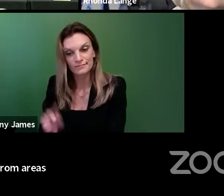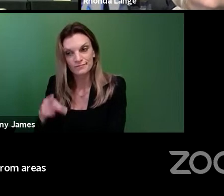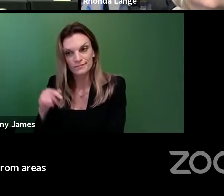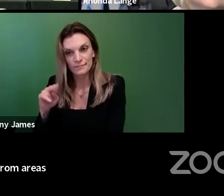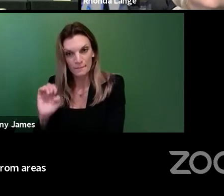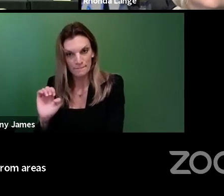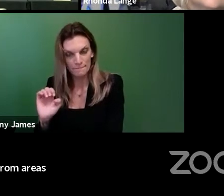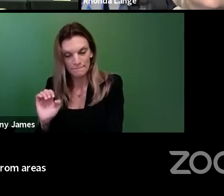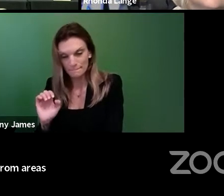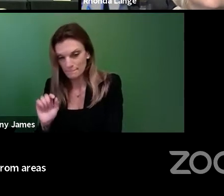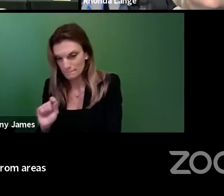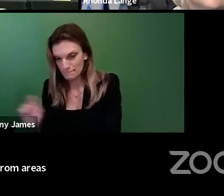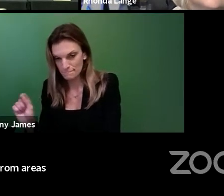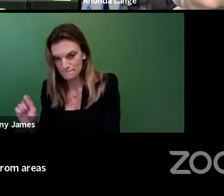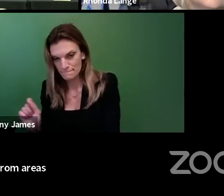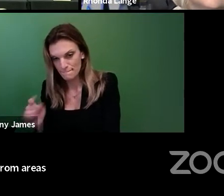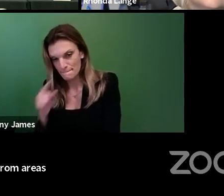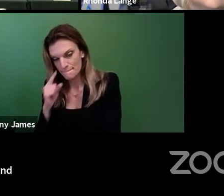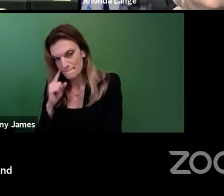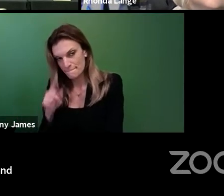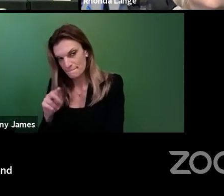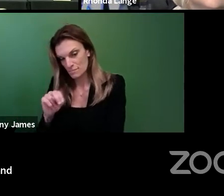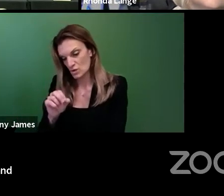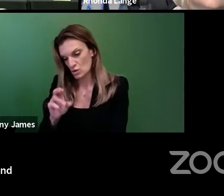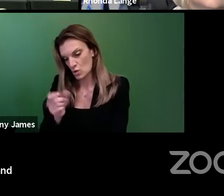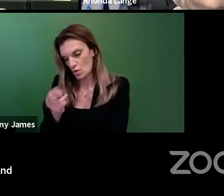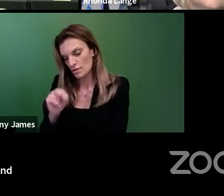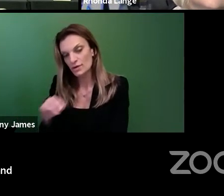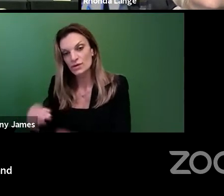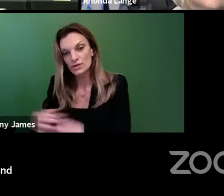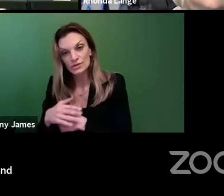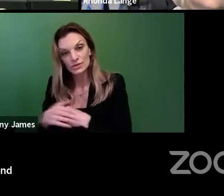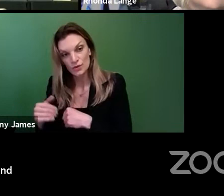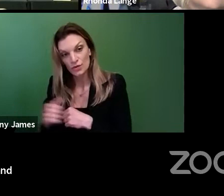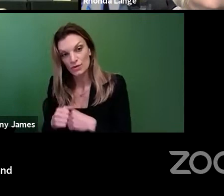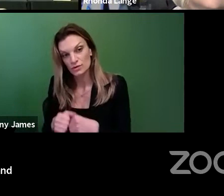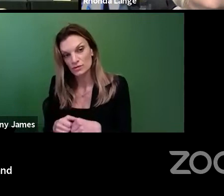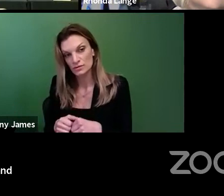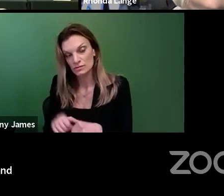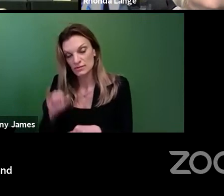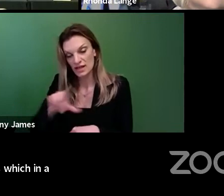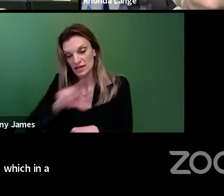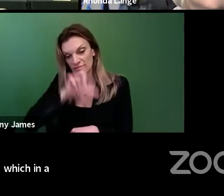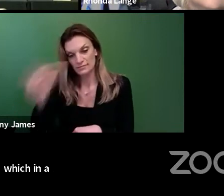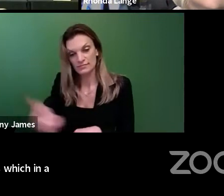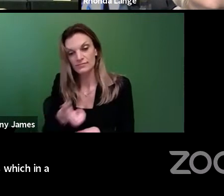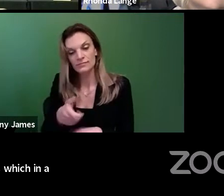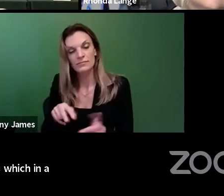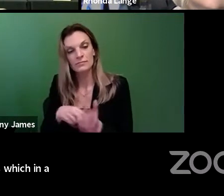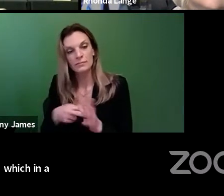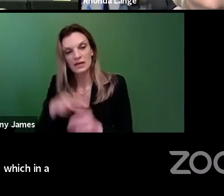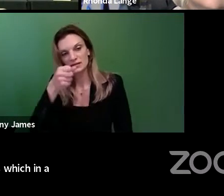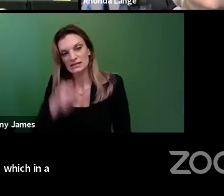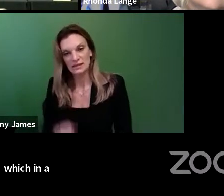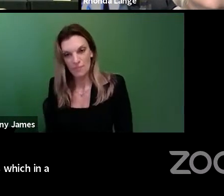to Norton Shores, which in a backwards C is south of the city of Muskegon,